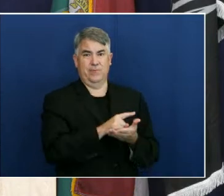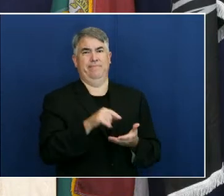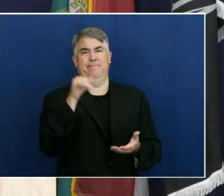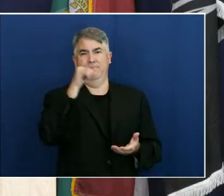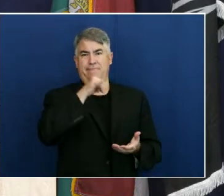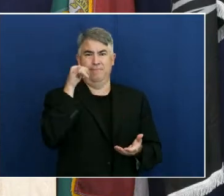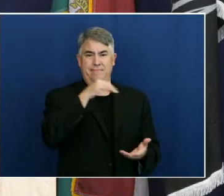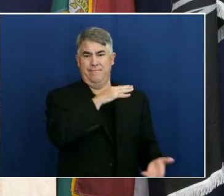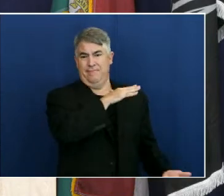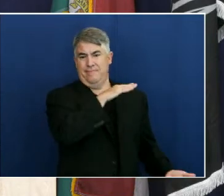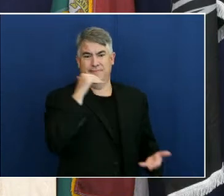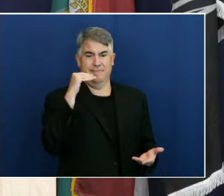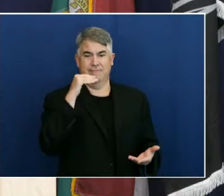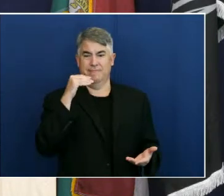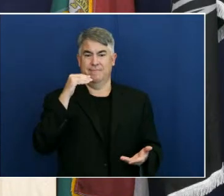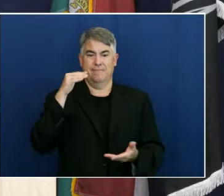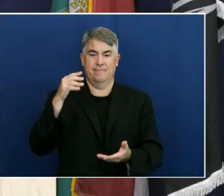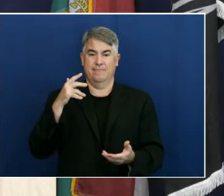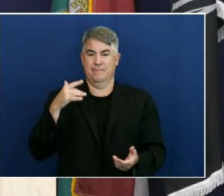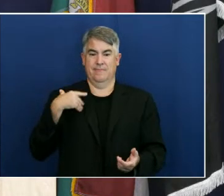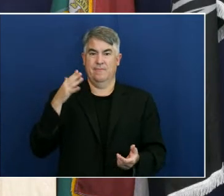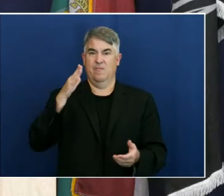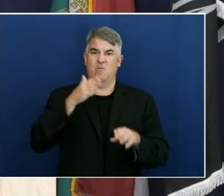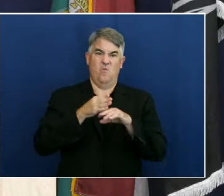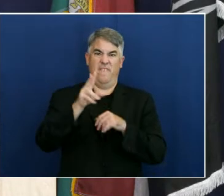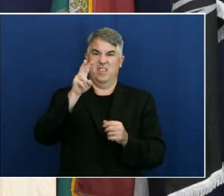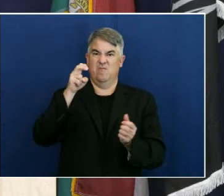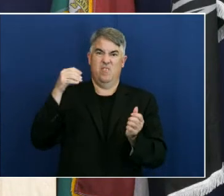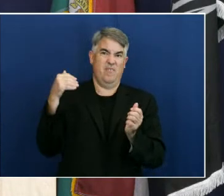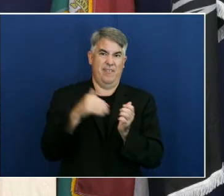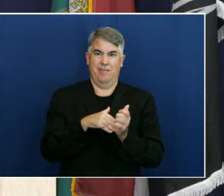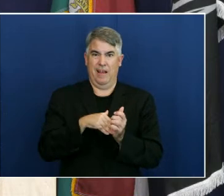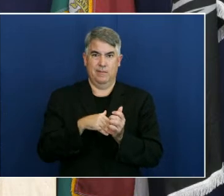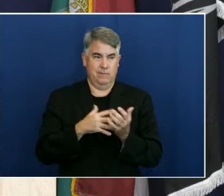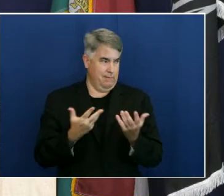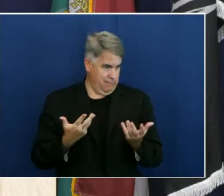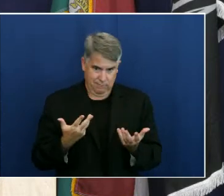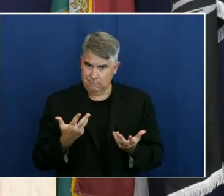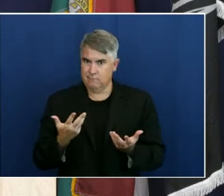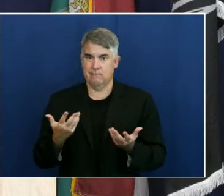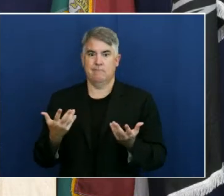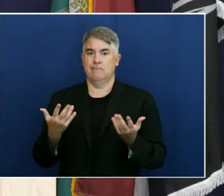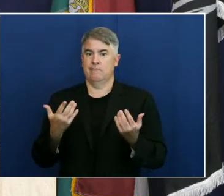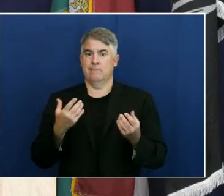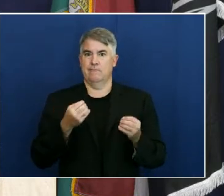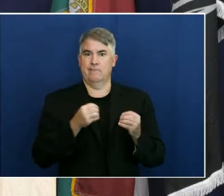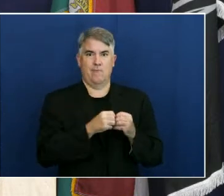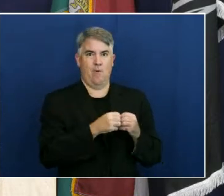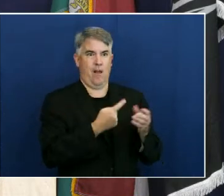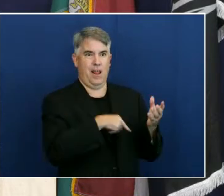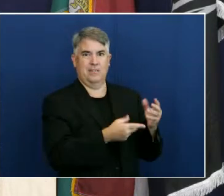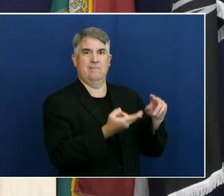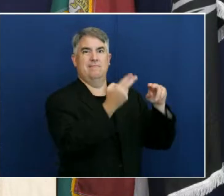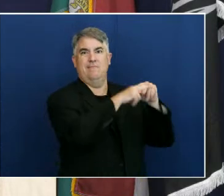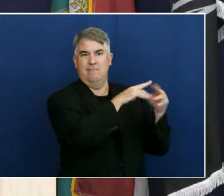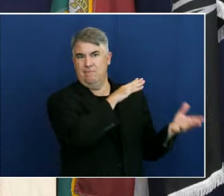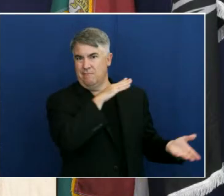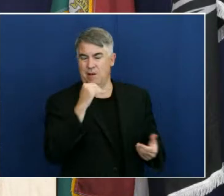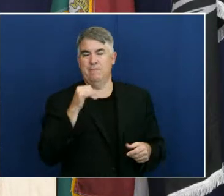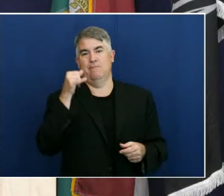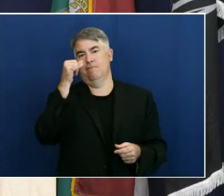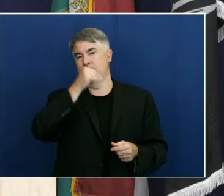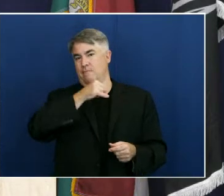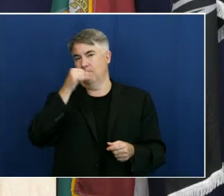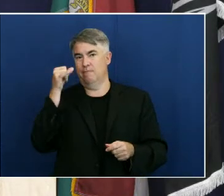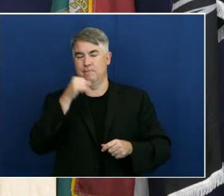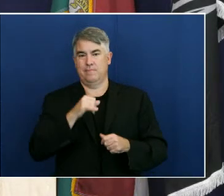more than 200,000 doses just into our system to be shipped next week. This will be a significant jump in the availability of